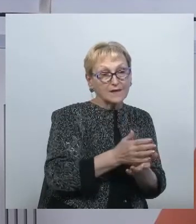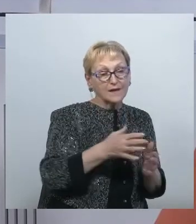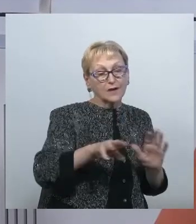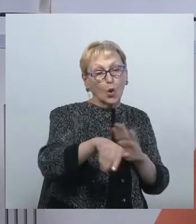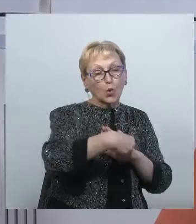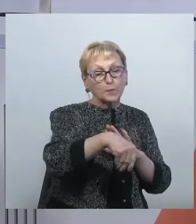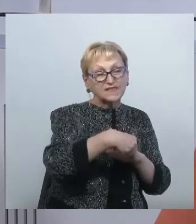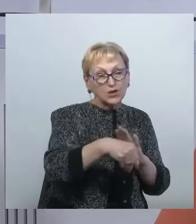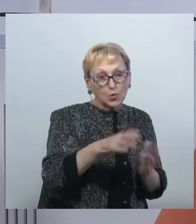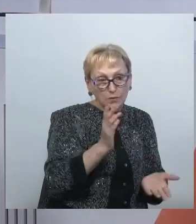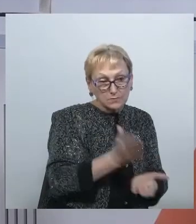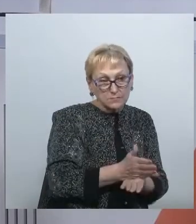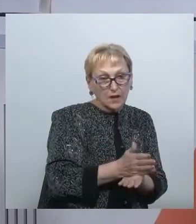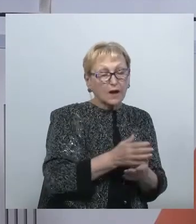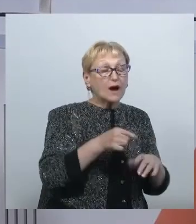Uh,